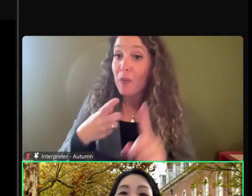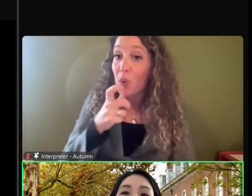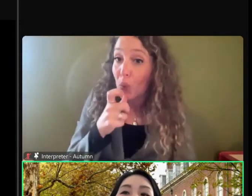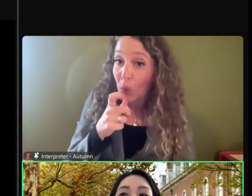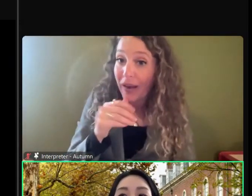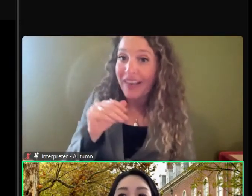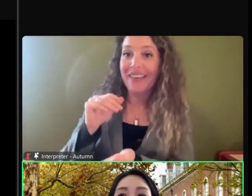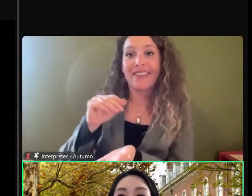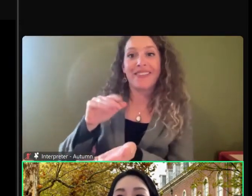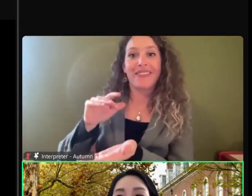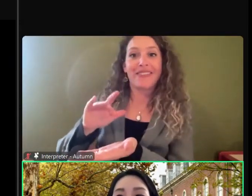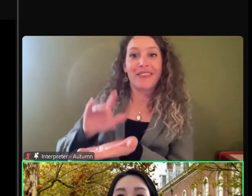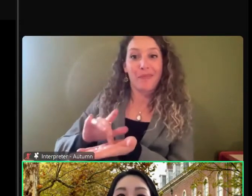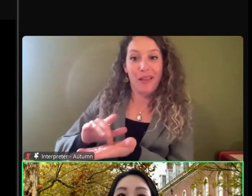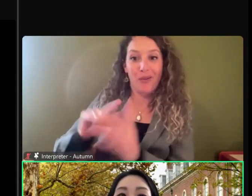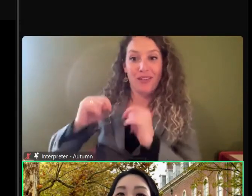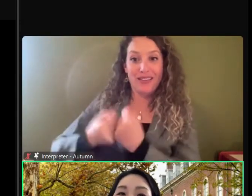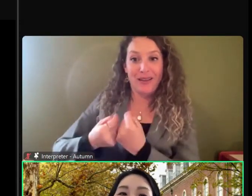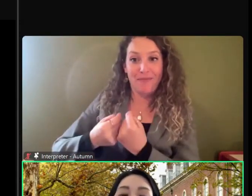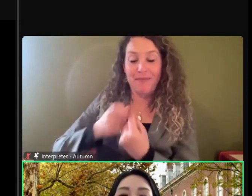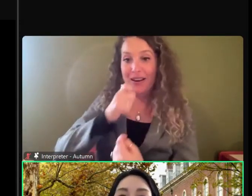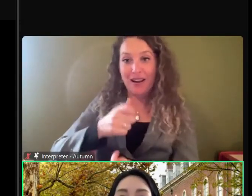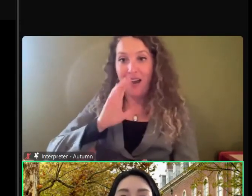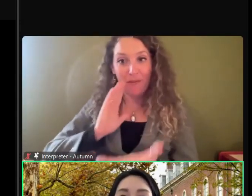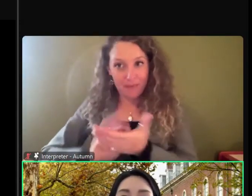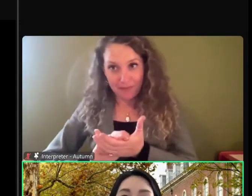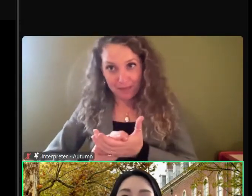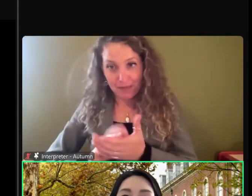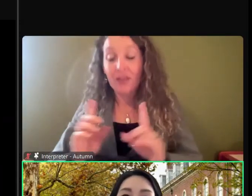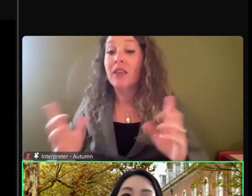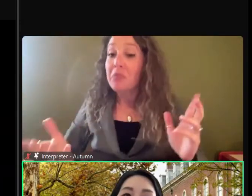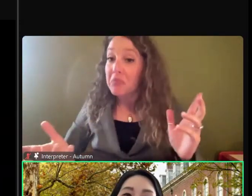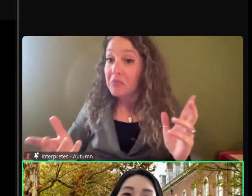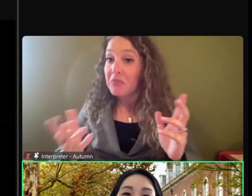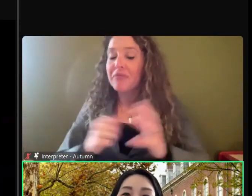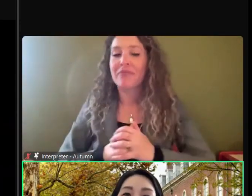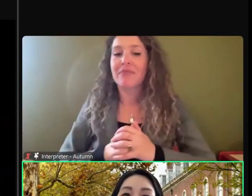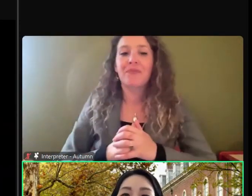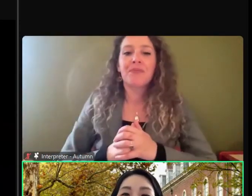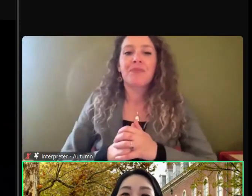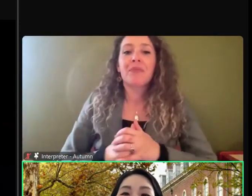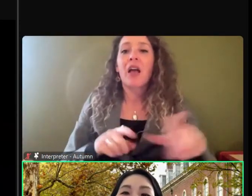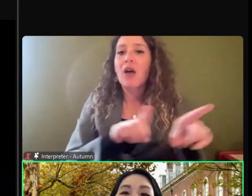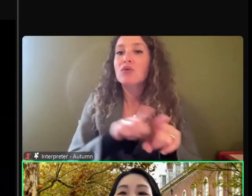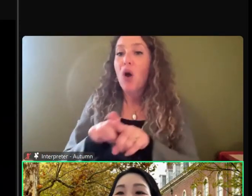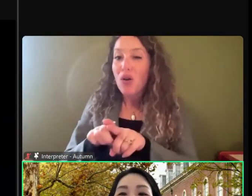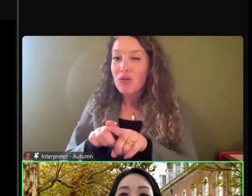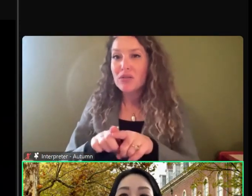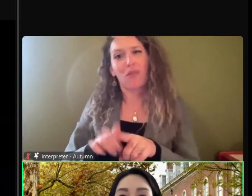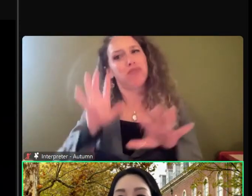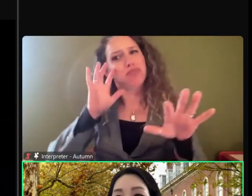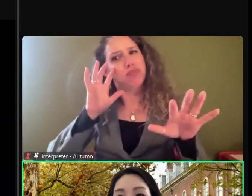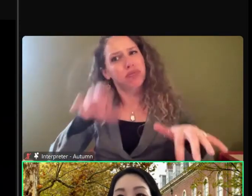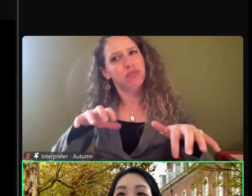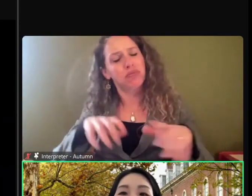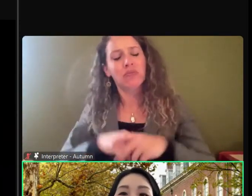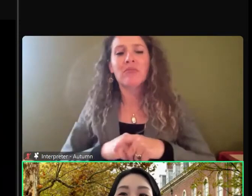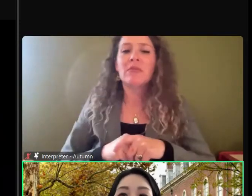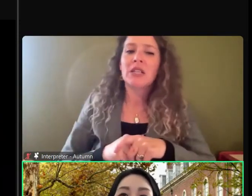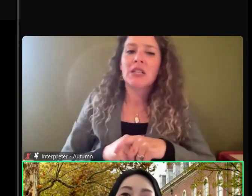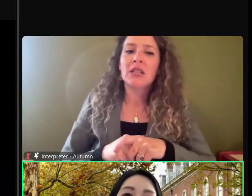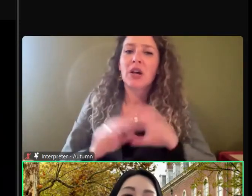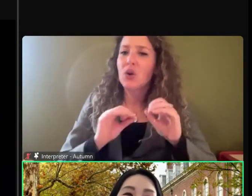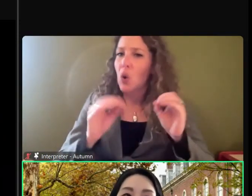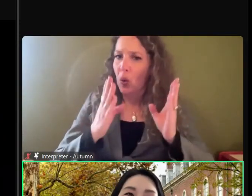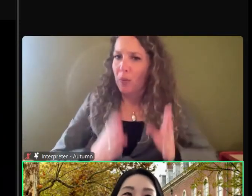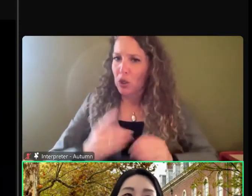team, not from me. I, on the other hand, was also surprised that no one had thought to explain